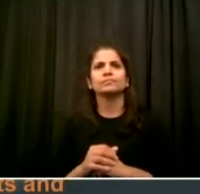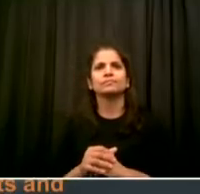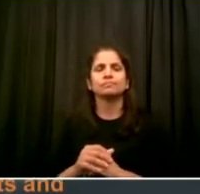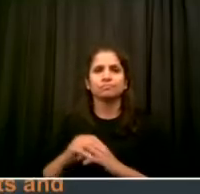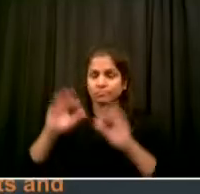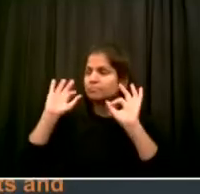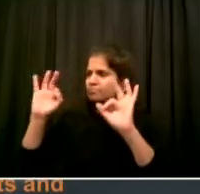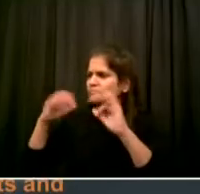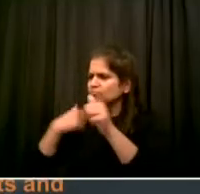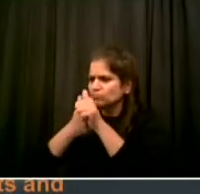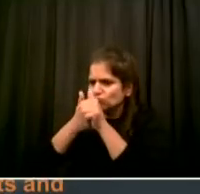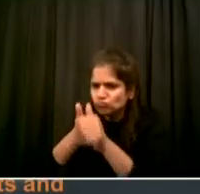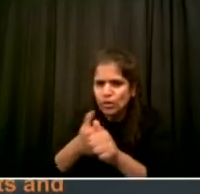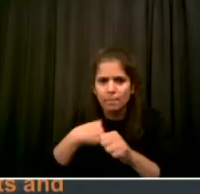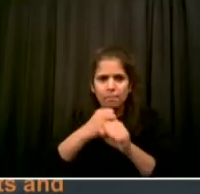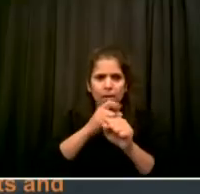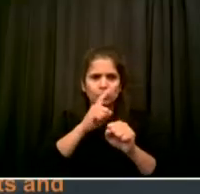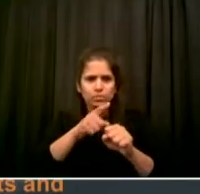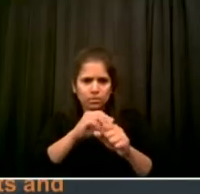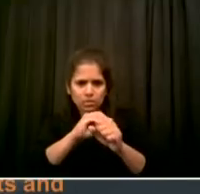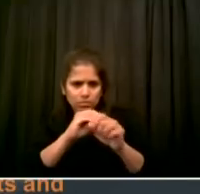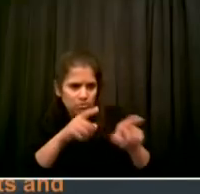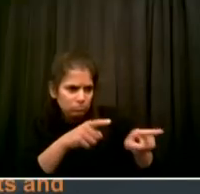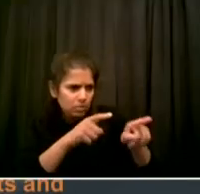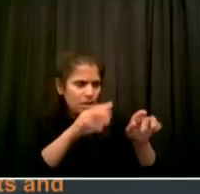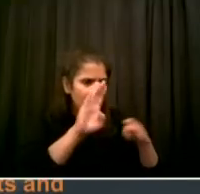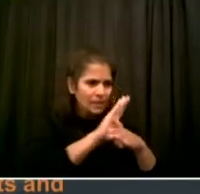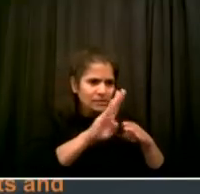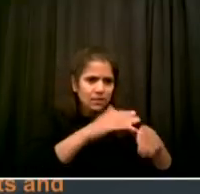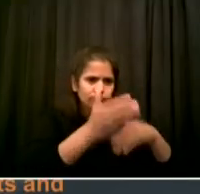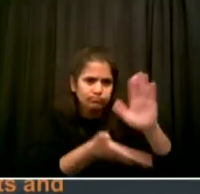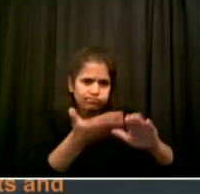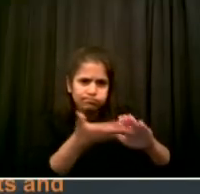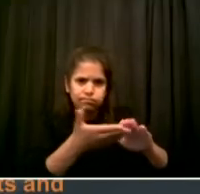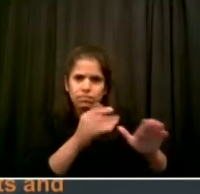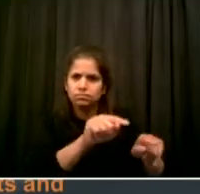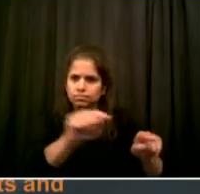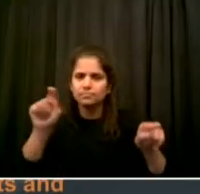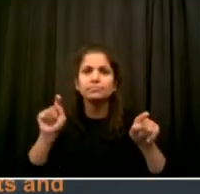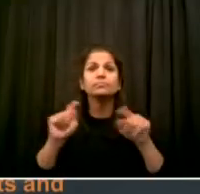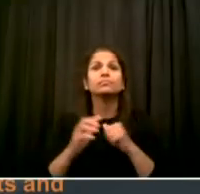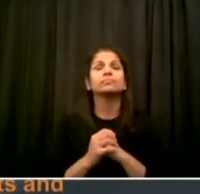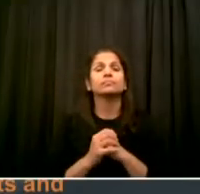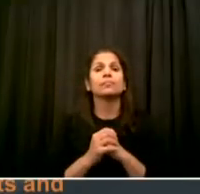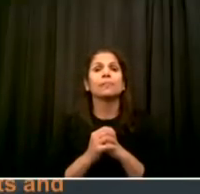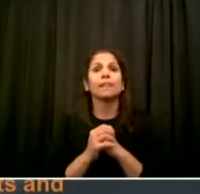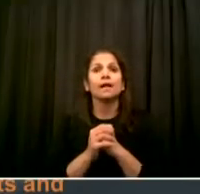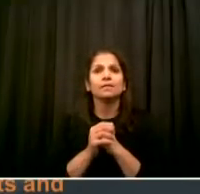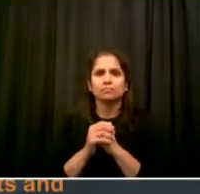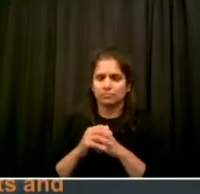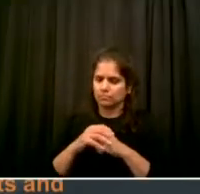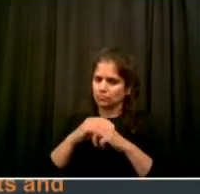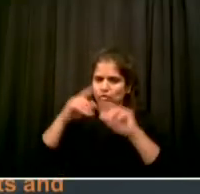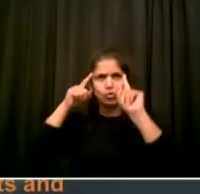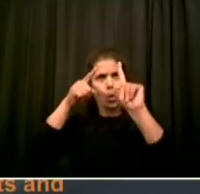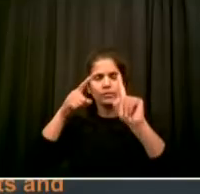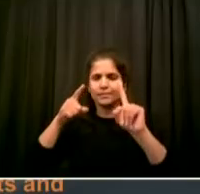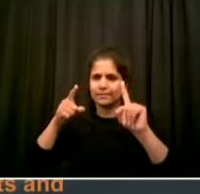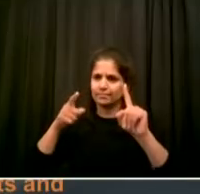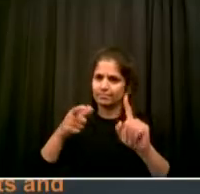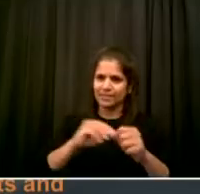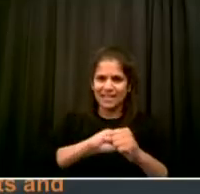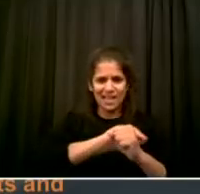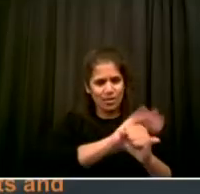protect New Yorkers, keep us healthy, keep us safe, constrain this disease, and one day rid us of this